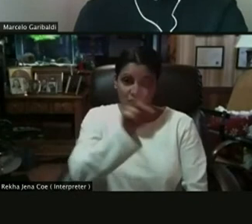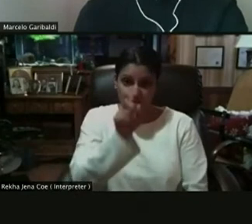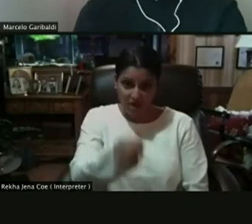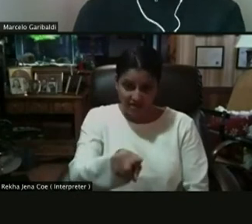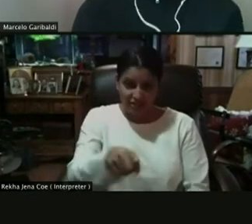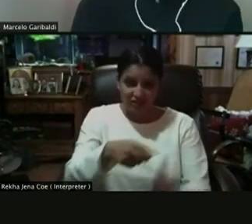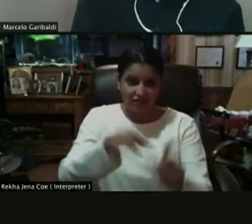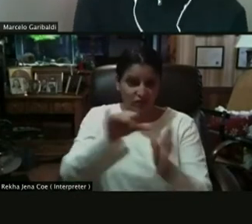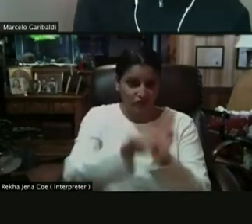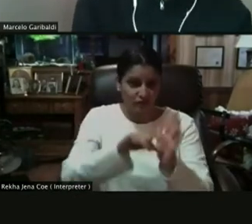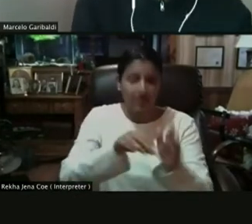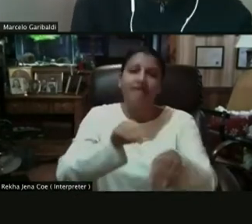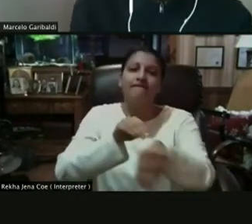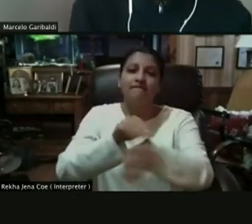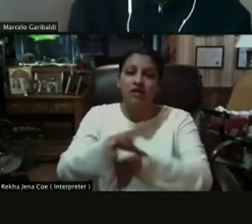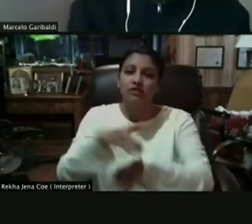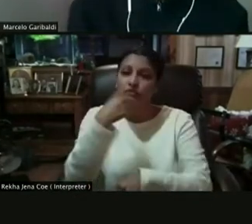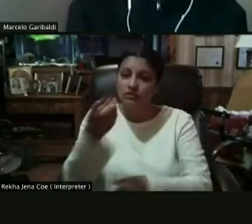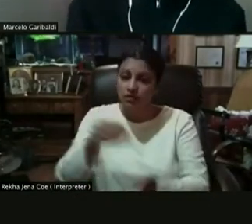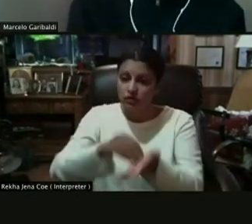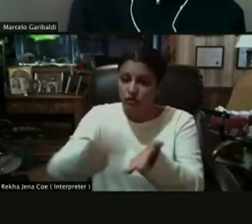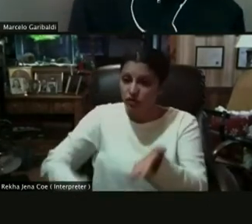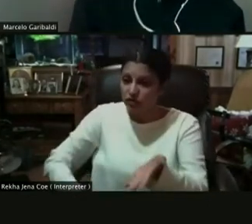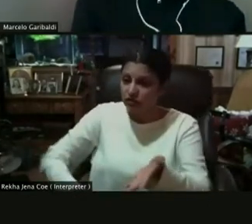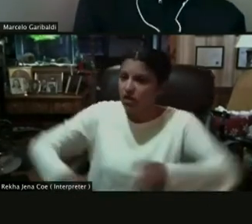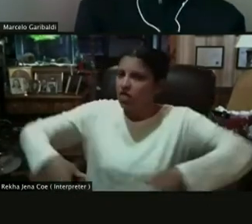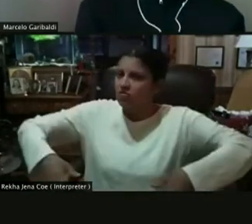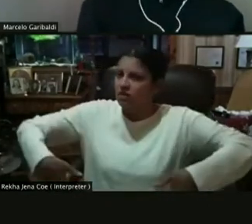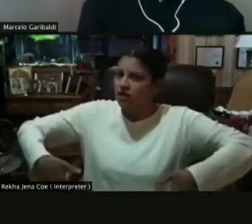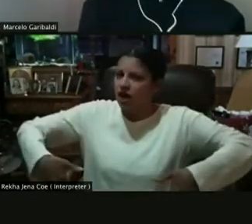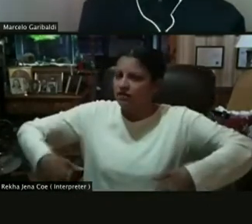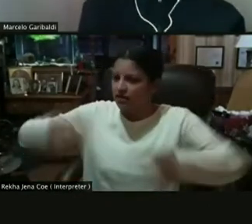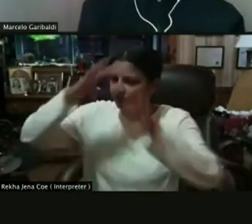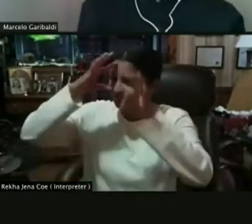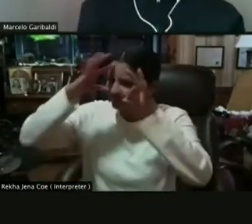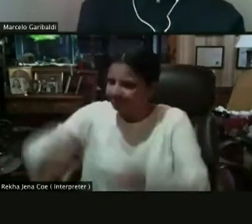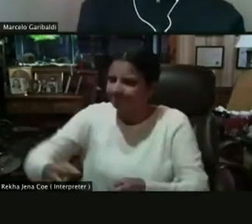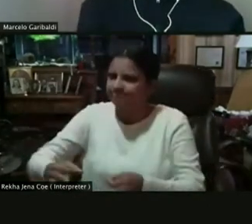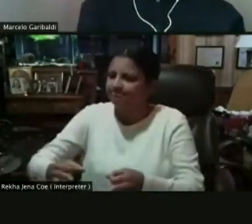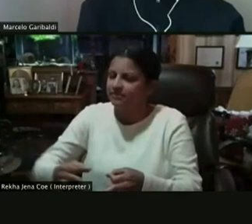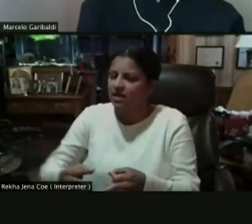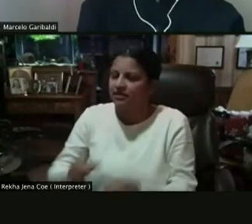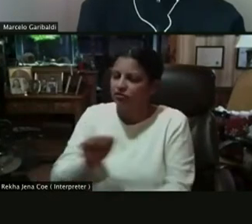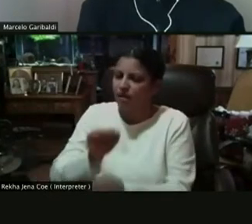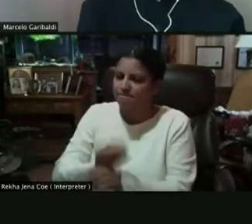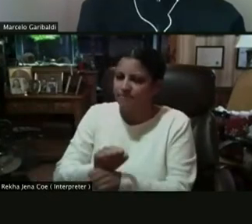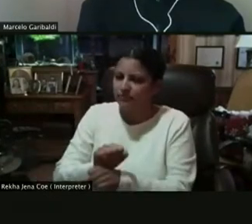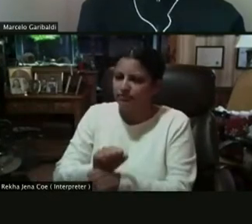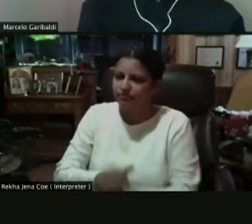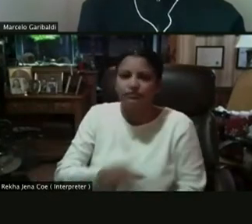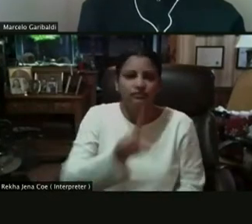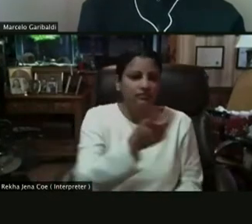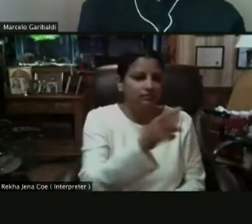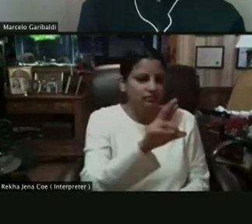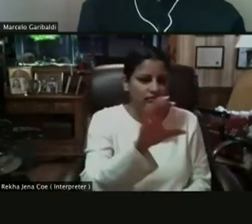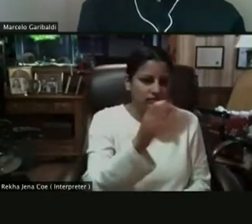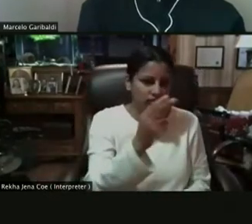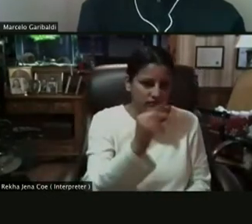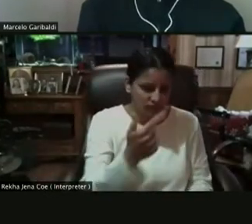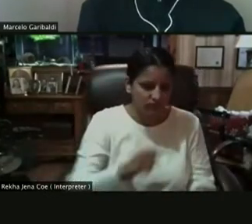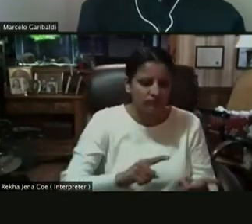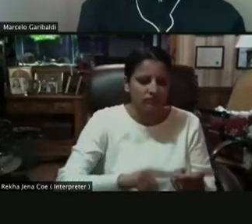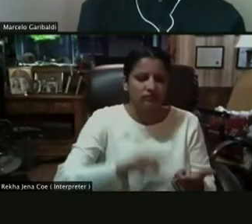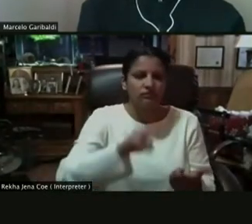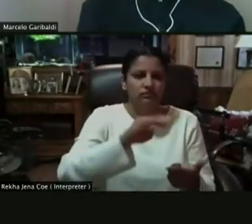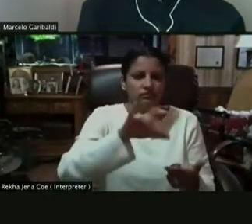give to students who aren't sure what they'd like to do as a career? We can turn this one to Dr. Chung, Dr. Maisel, and then Dr.